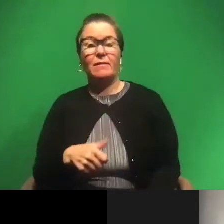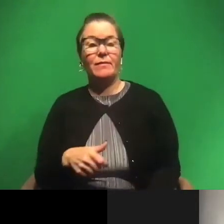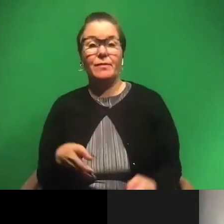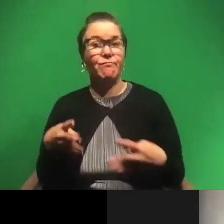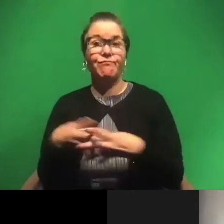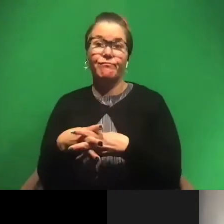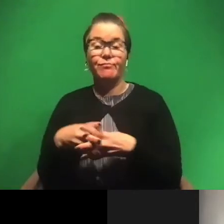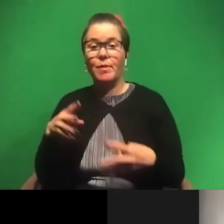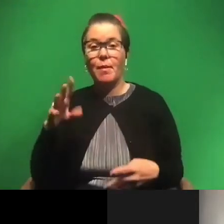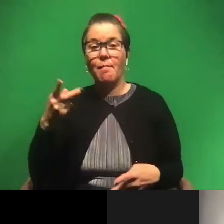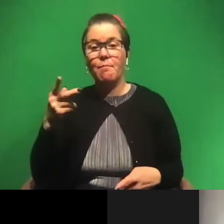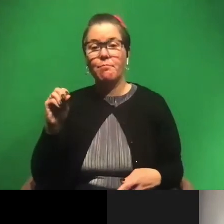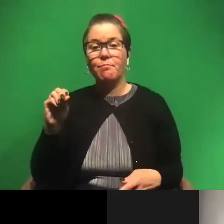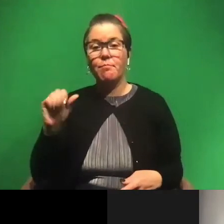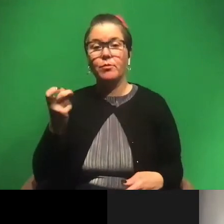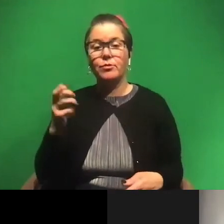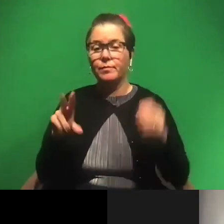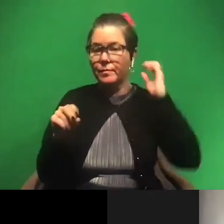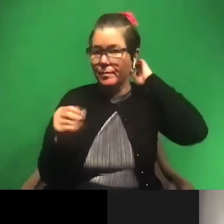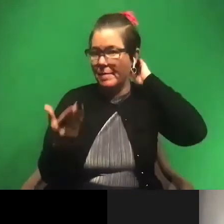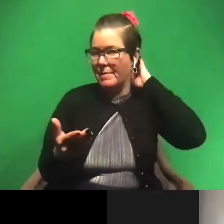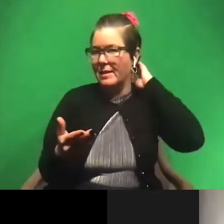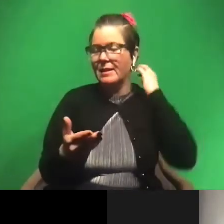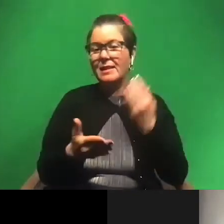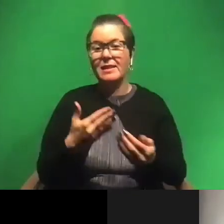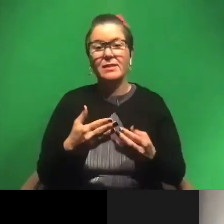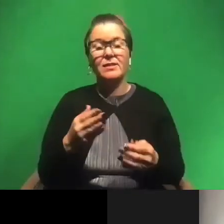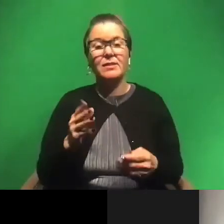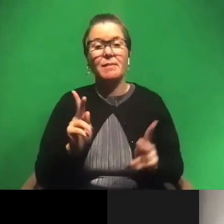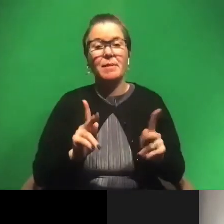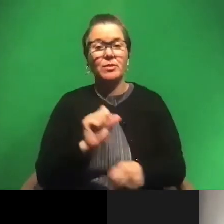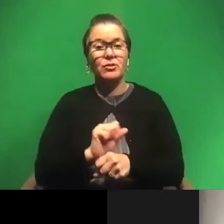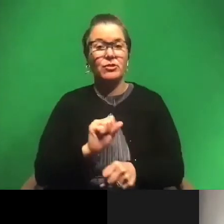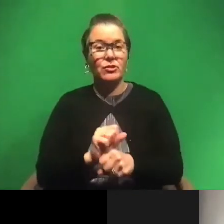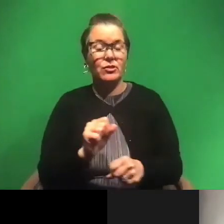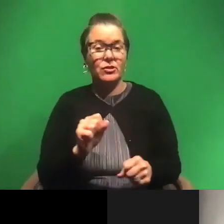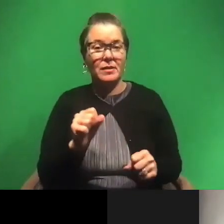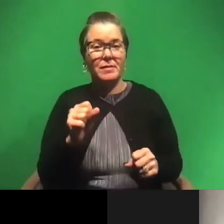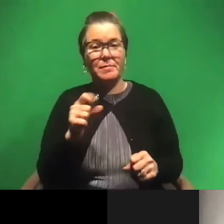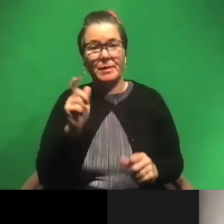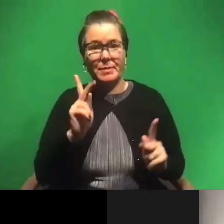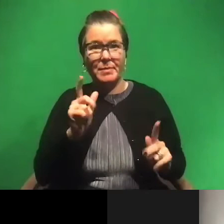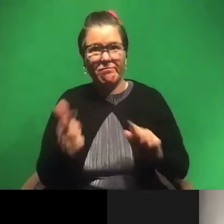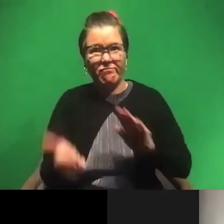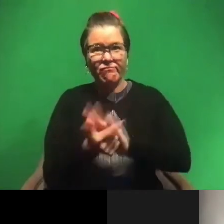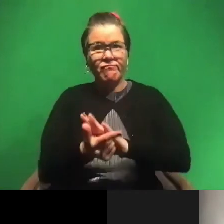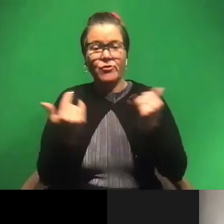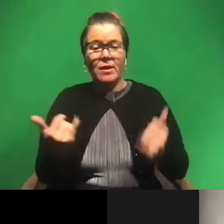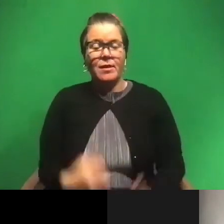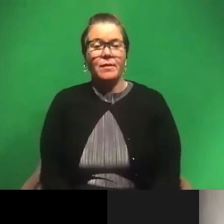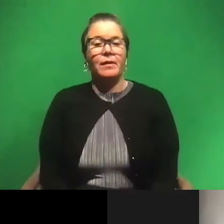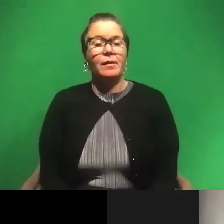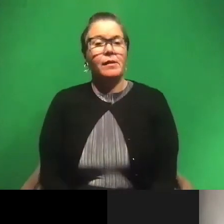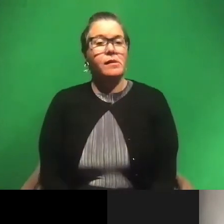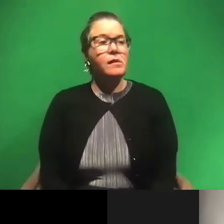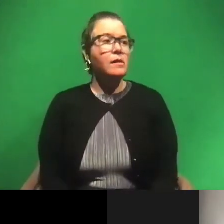right now, at least, maybe it's easier for people whose job it is to catch them because no one's allowed to take them at all. So right.